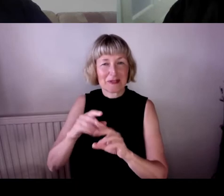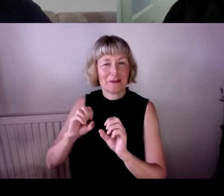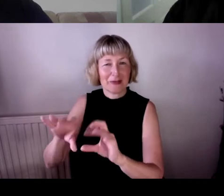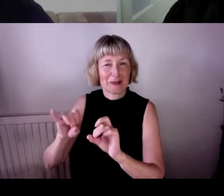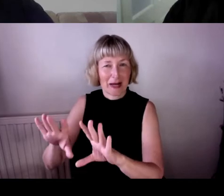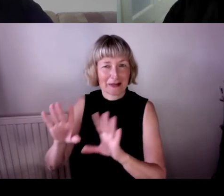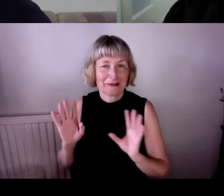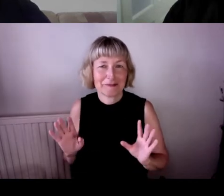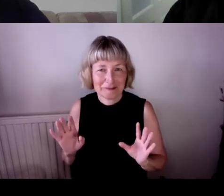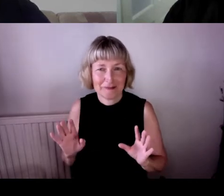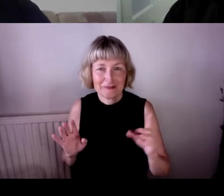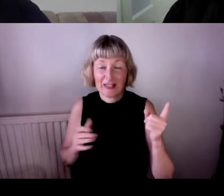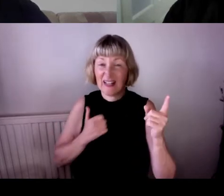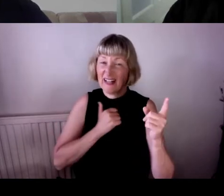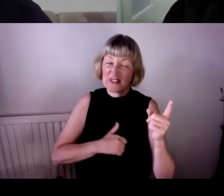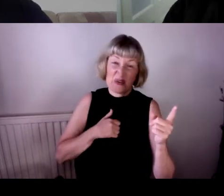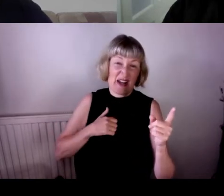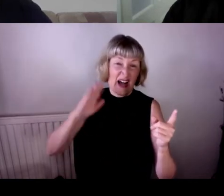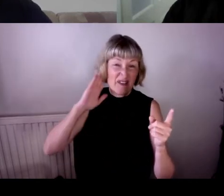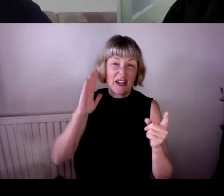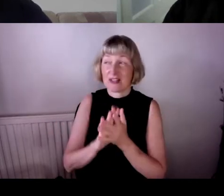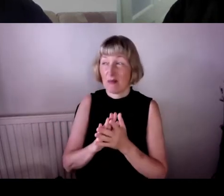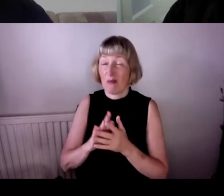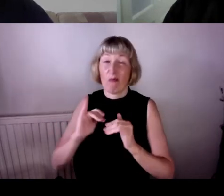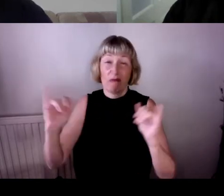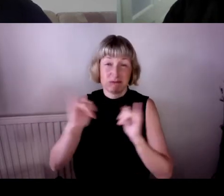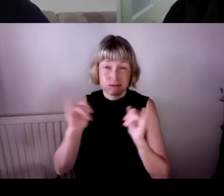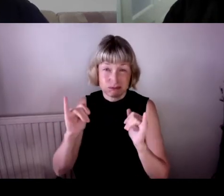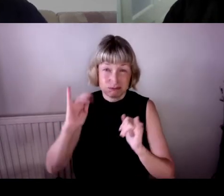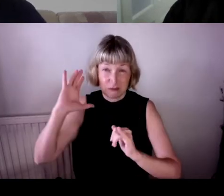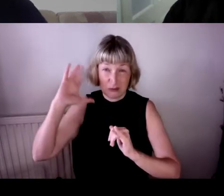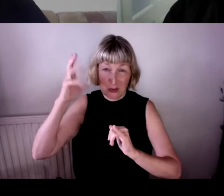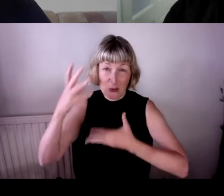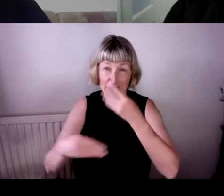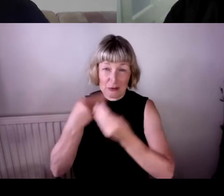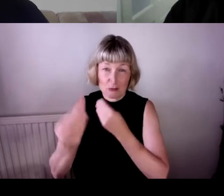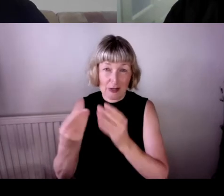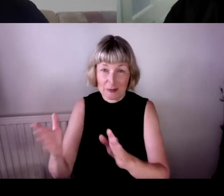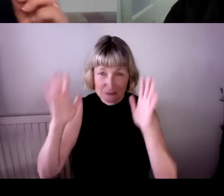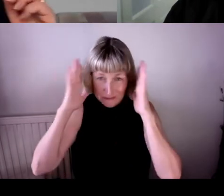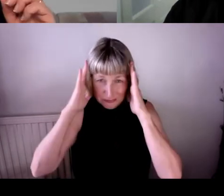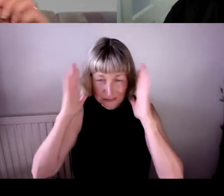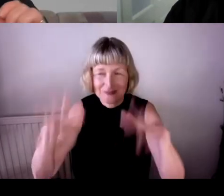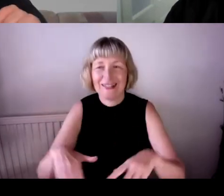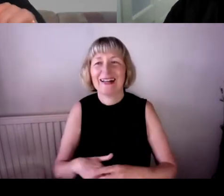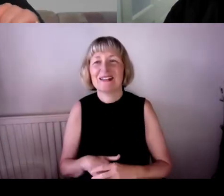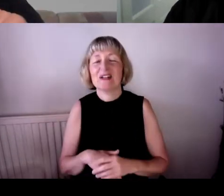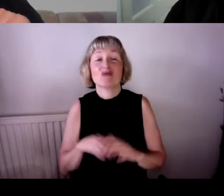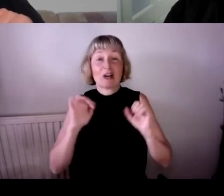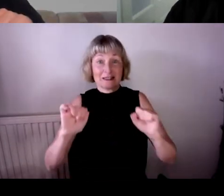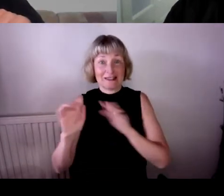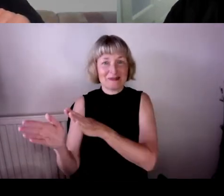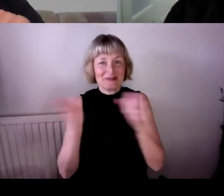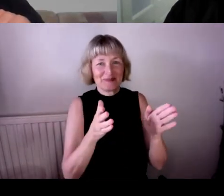some really lousy audio describers and I get very cross that they're inflicting themselves on people. Okay, right,